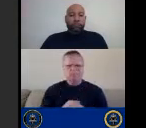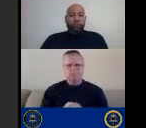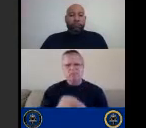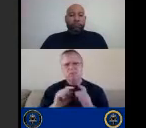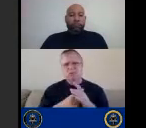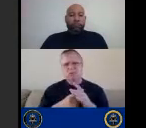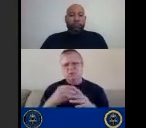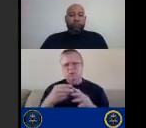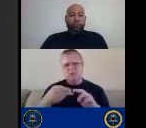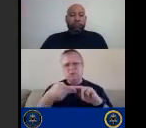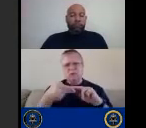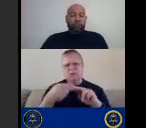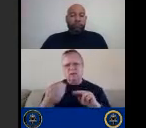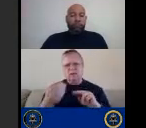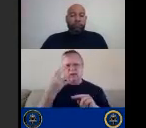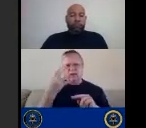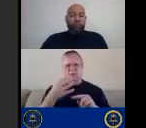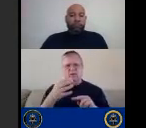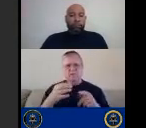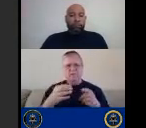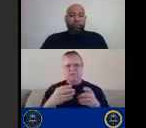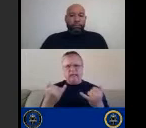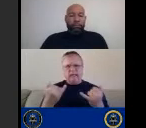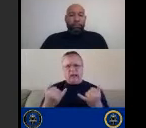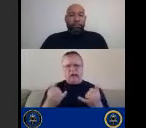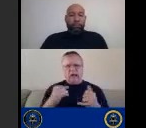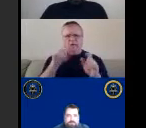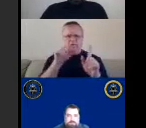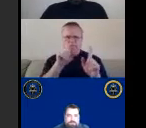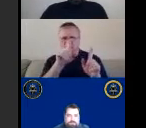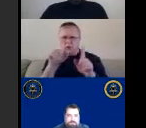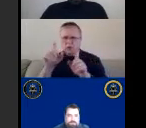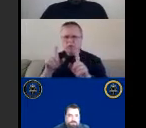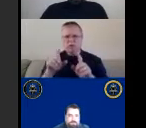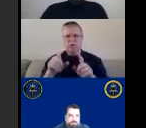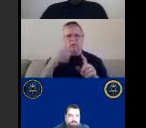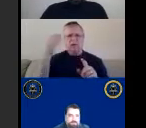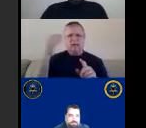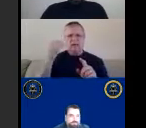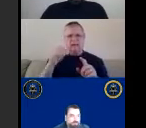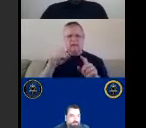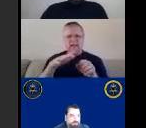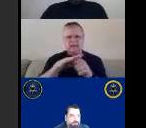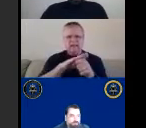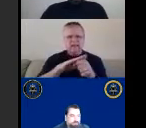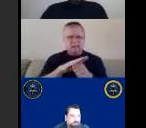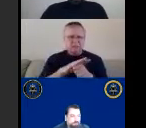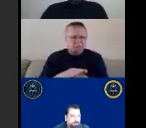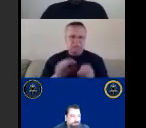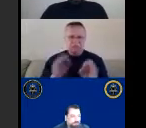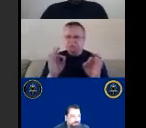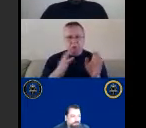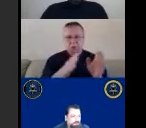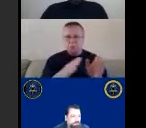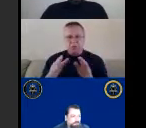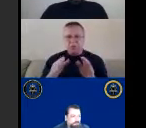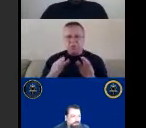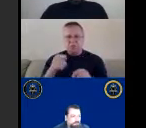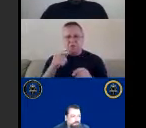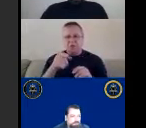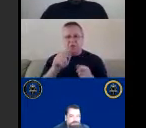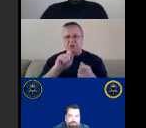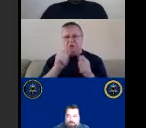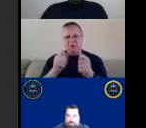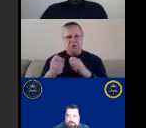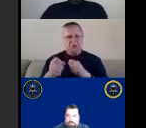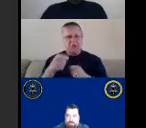some existing photos of the exterior and site, and we have no plans at all for proposed changes